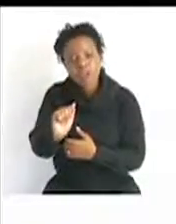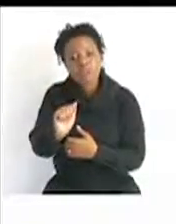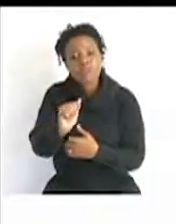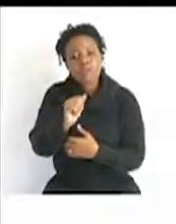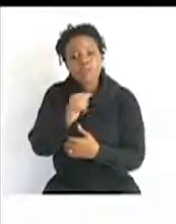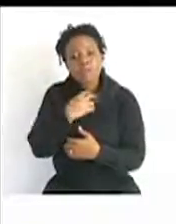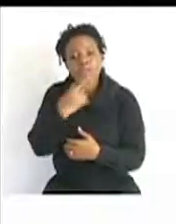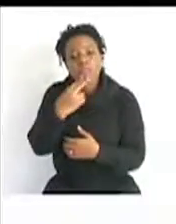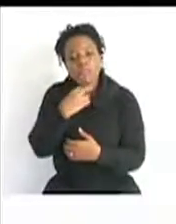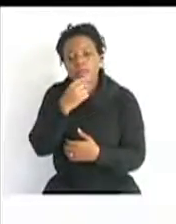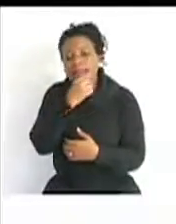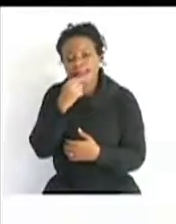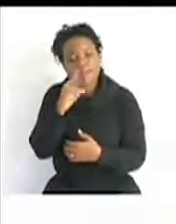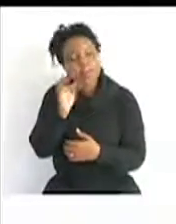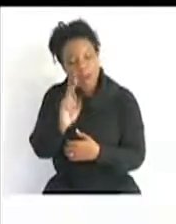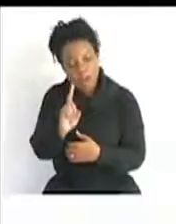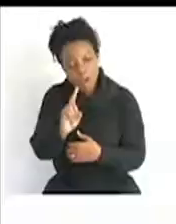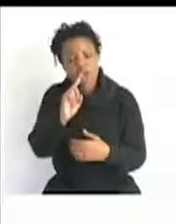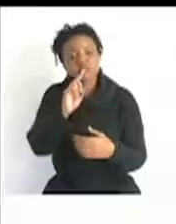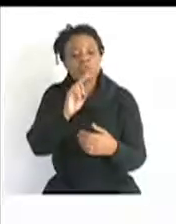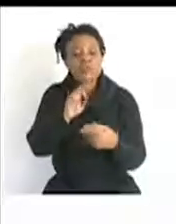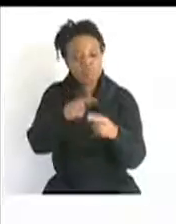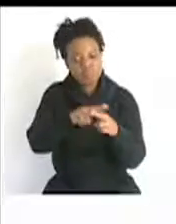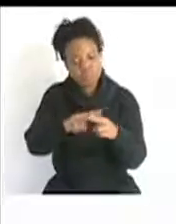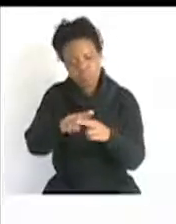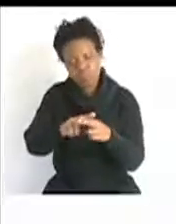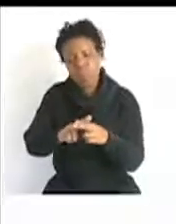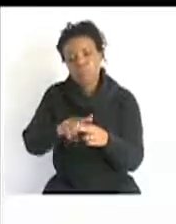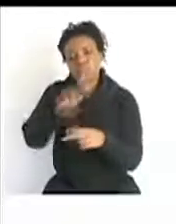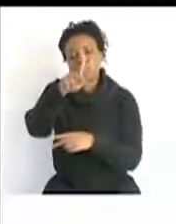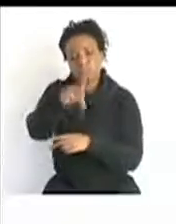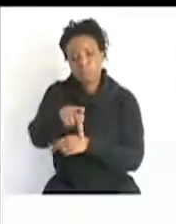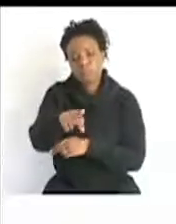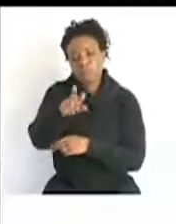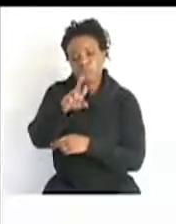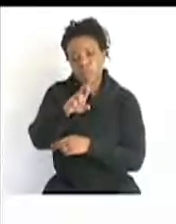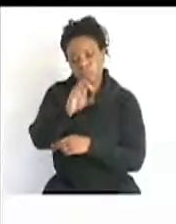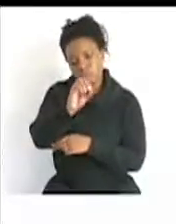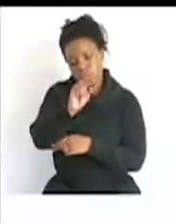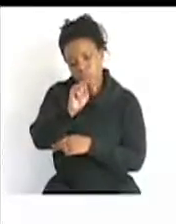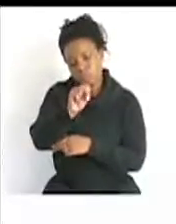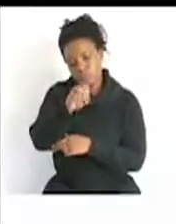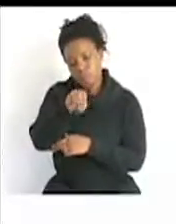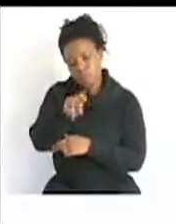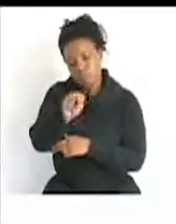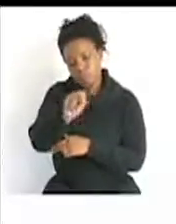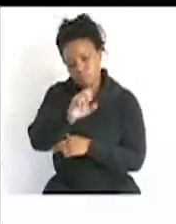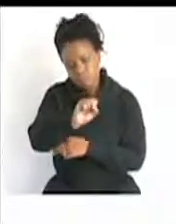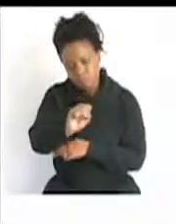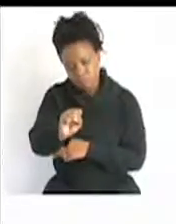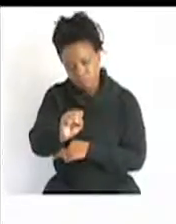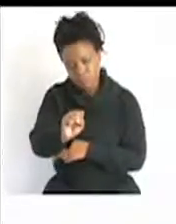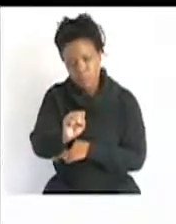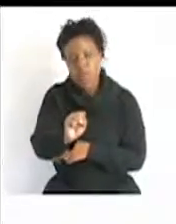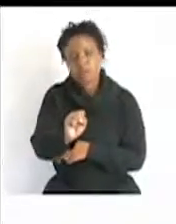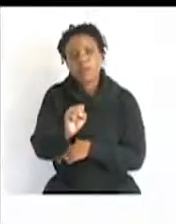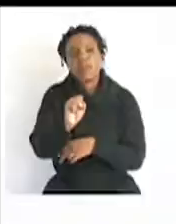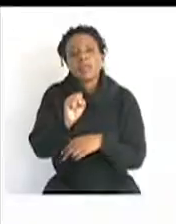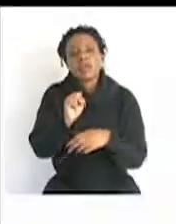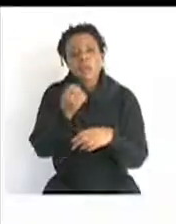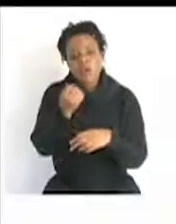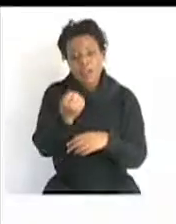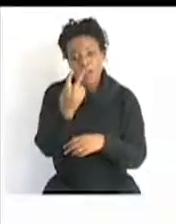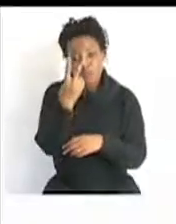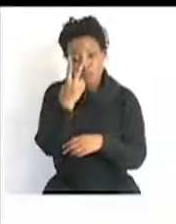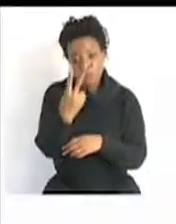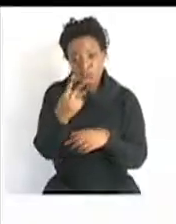Now, we are going to look at the different types of pronouns that we have. We have a personal pronoun